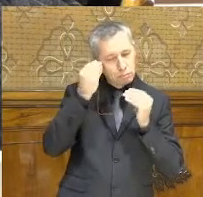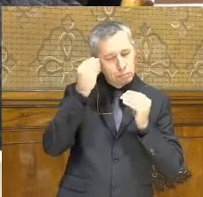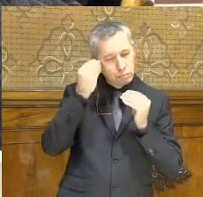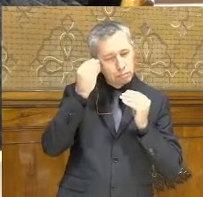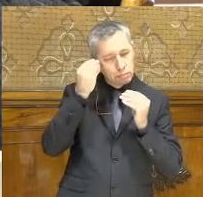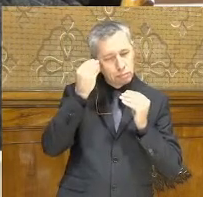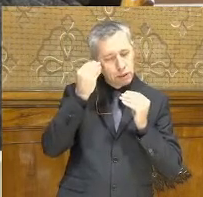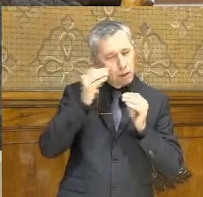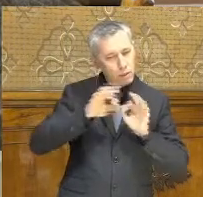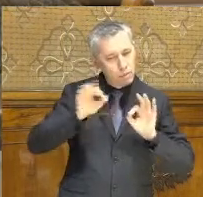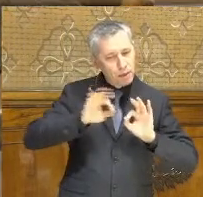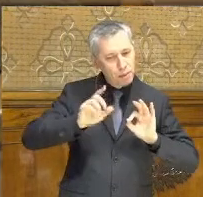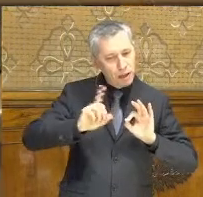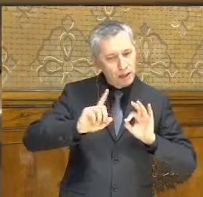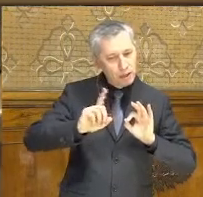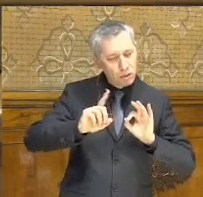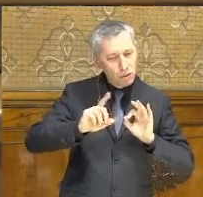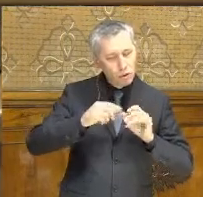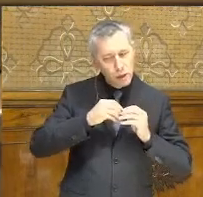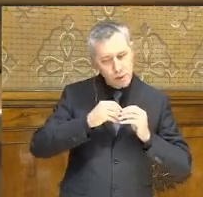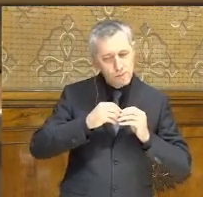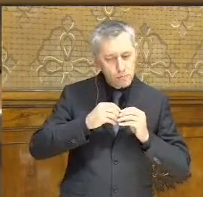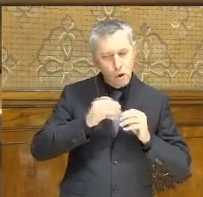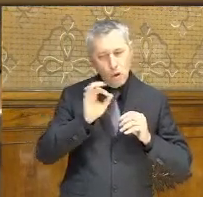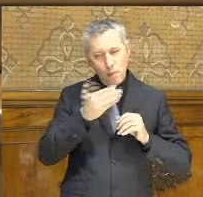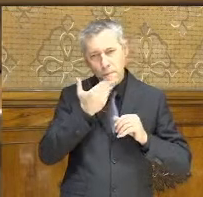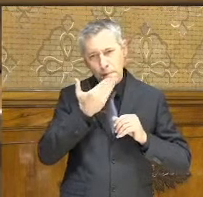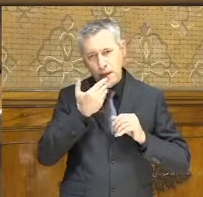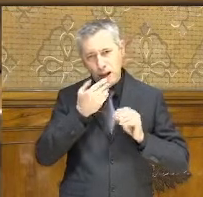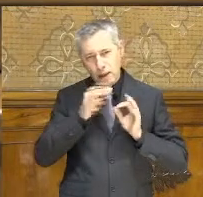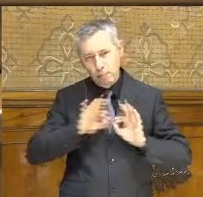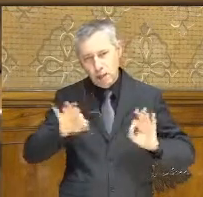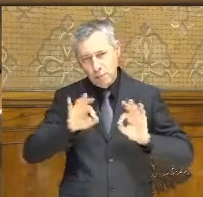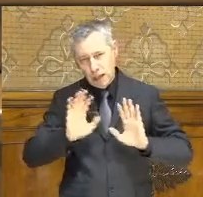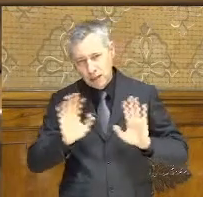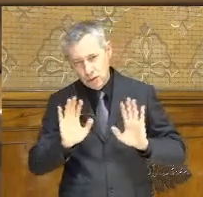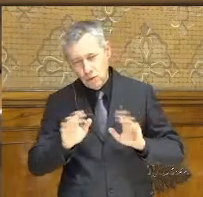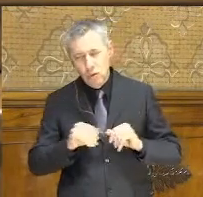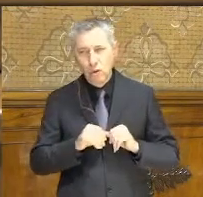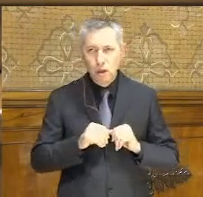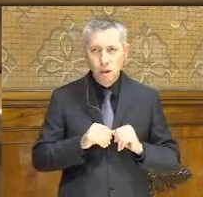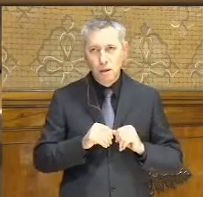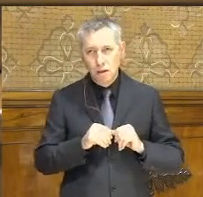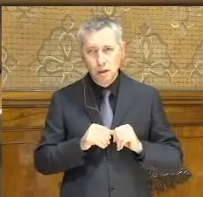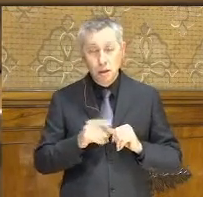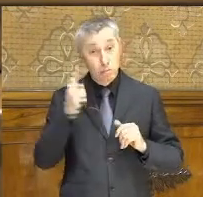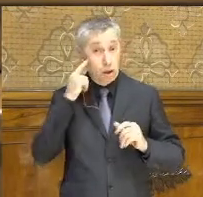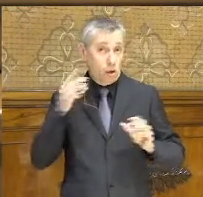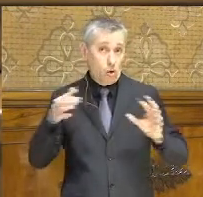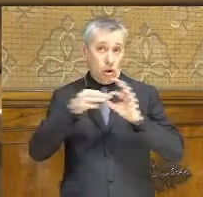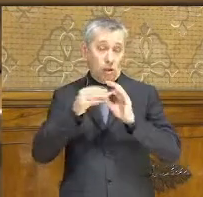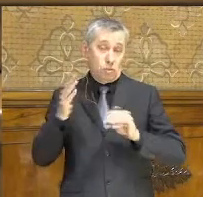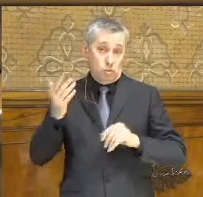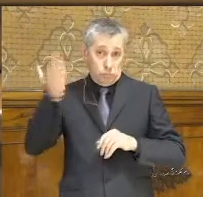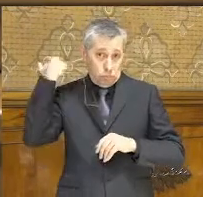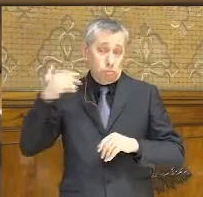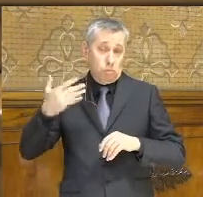of course has links to some of my earlier work also.